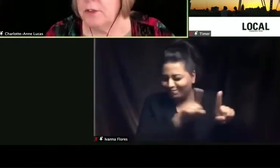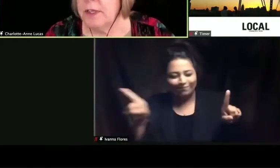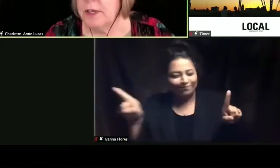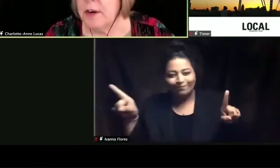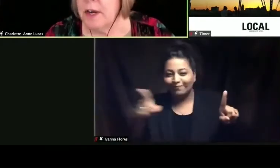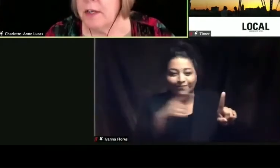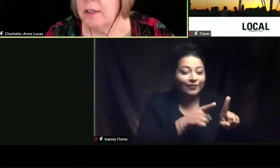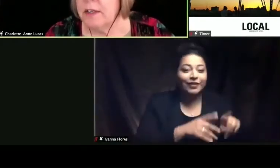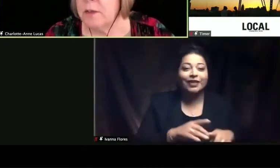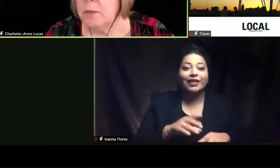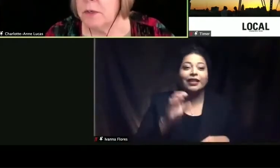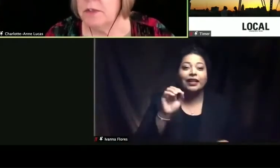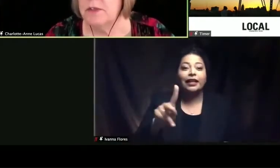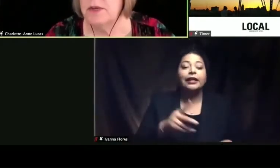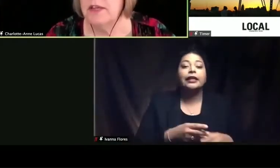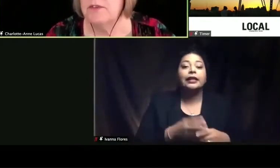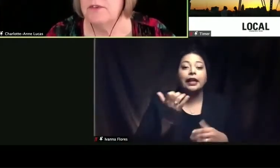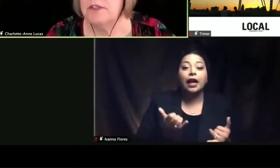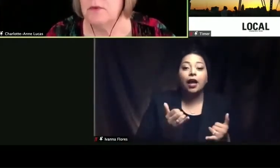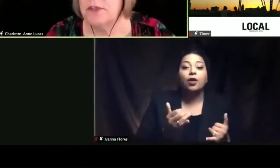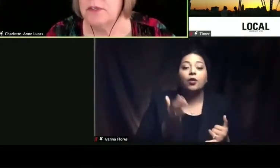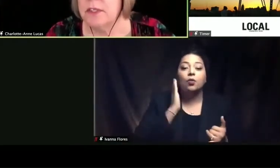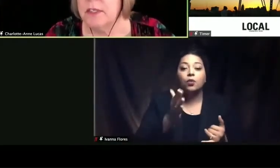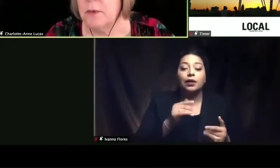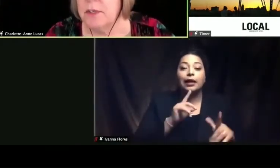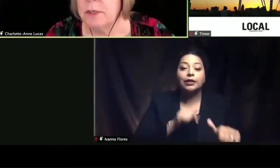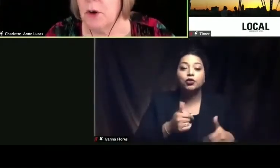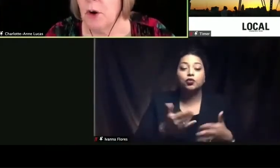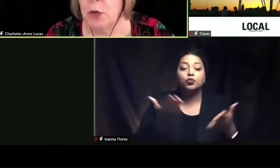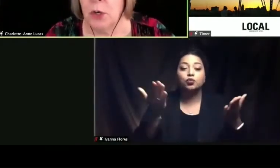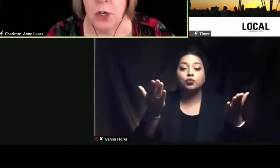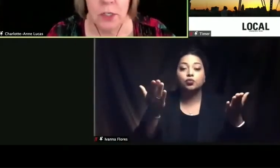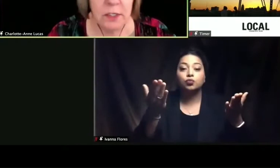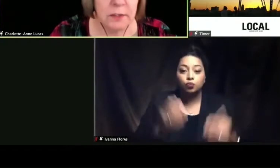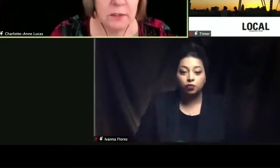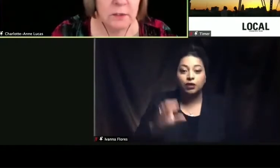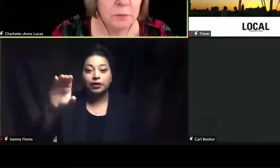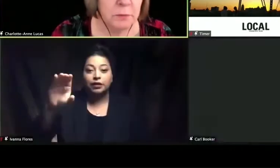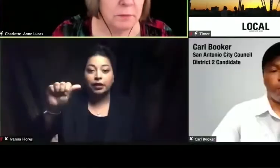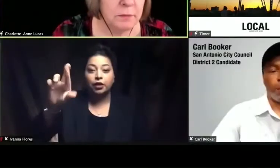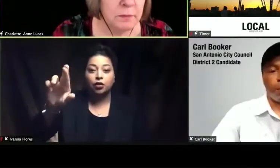off of the glossary there, and the next person to answer this question is going to be Carl Booker.